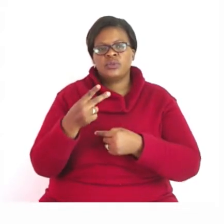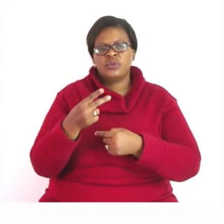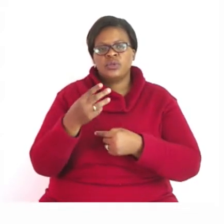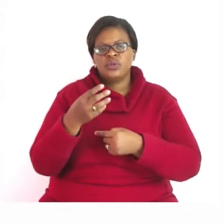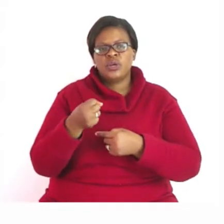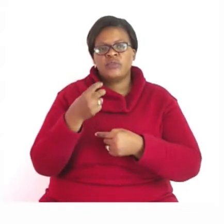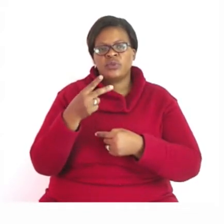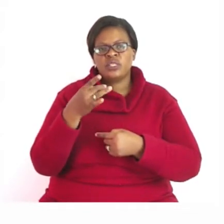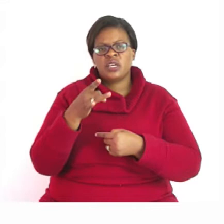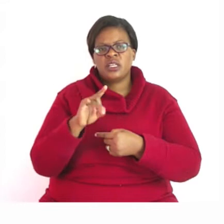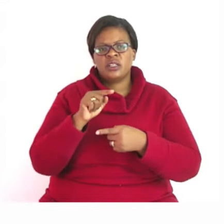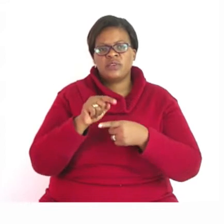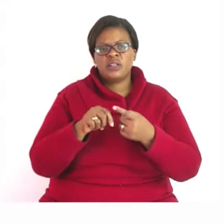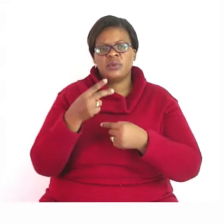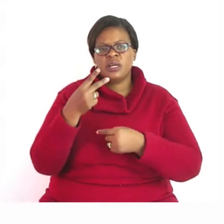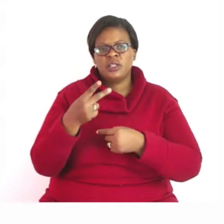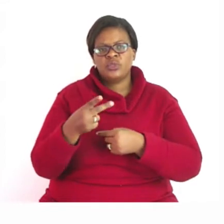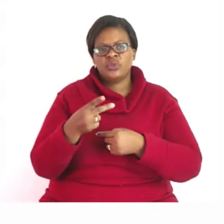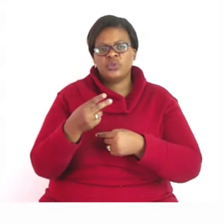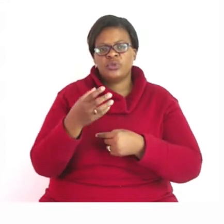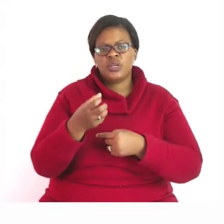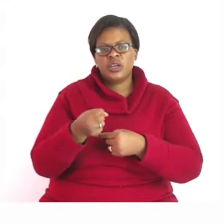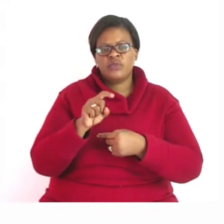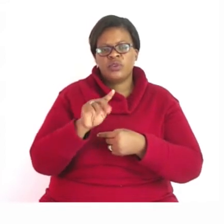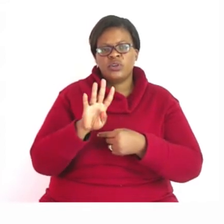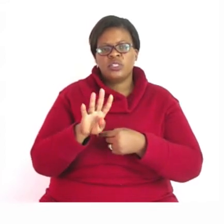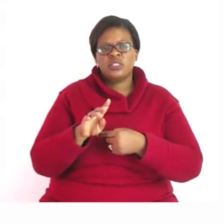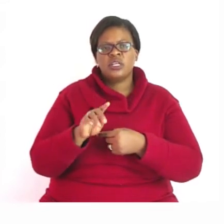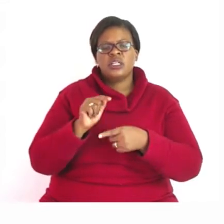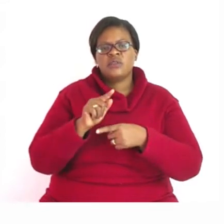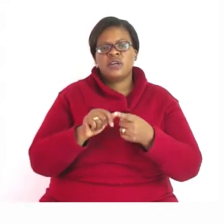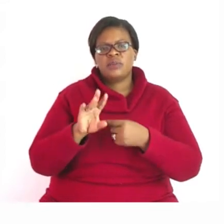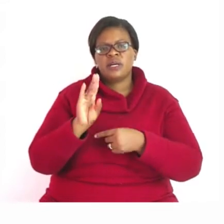14. Divide by 7, you get 7.